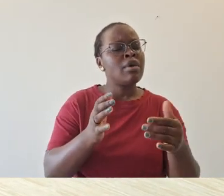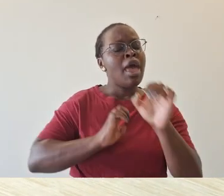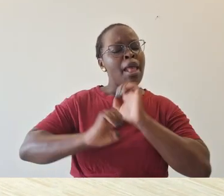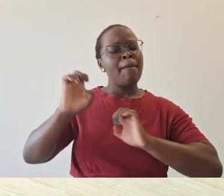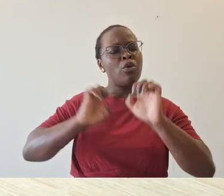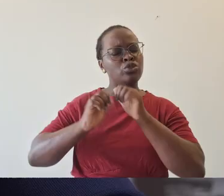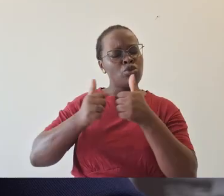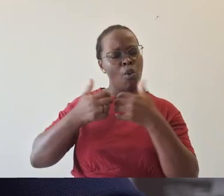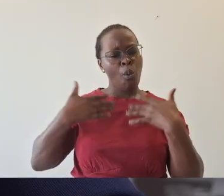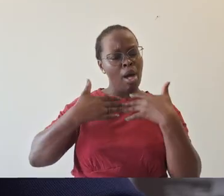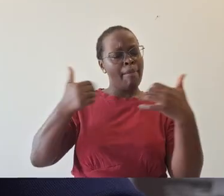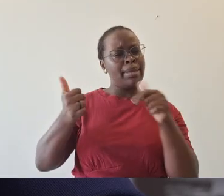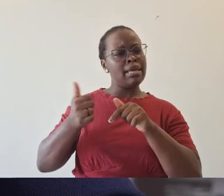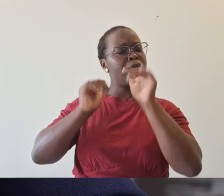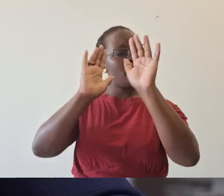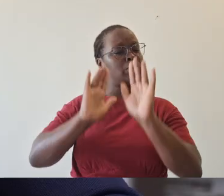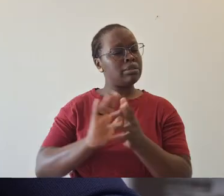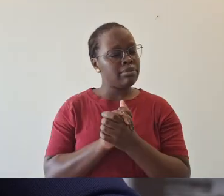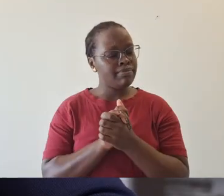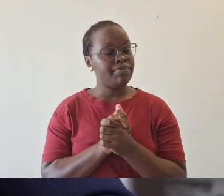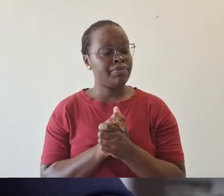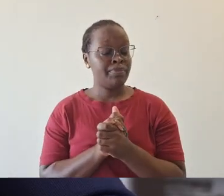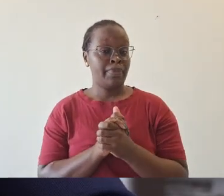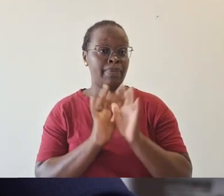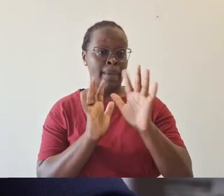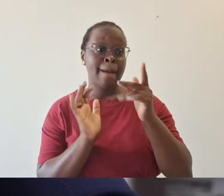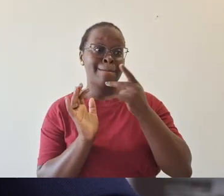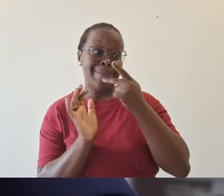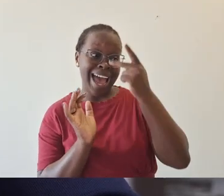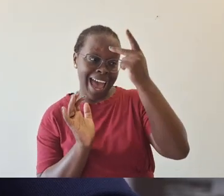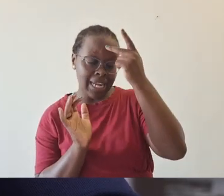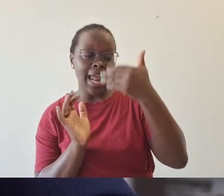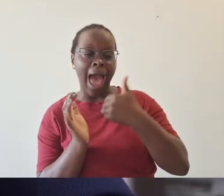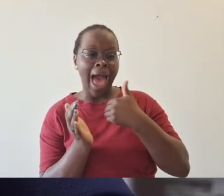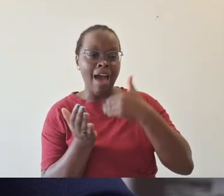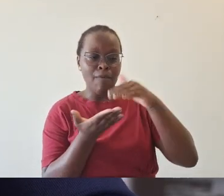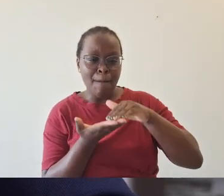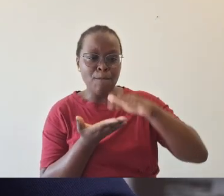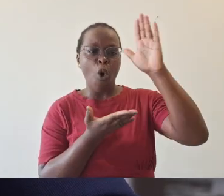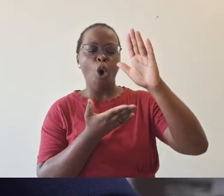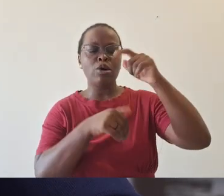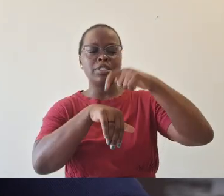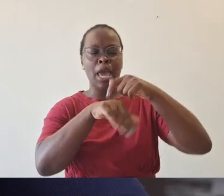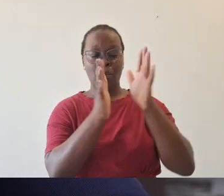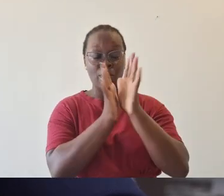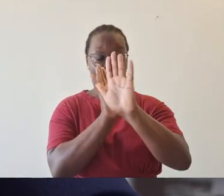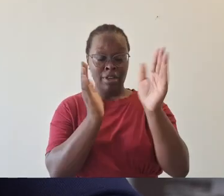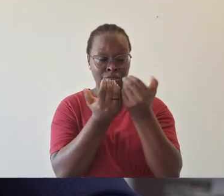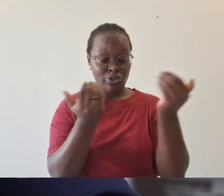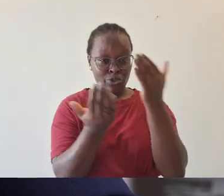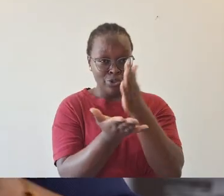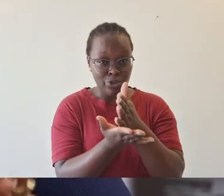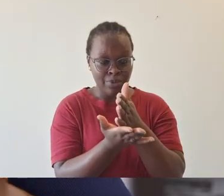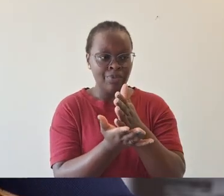outcomes? I think the parent is the one that has most contact with it. Well, let me call it the most intimate contact, because maybe